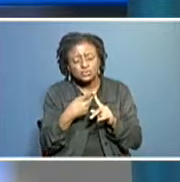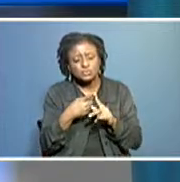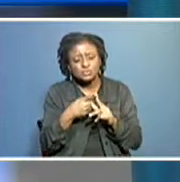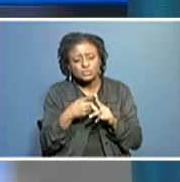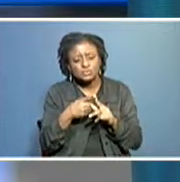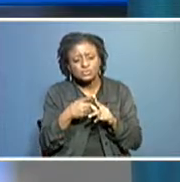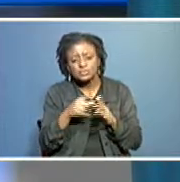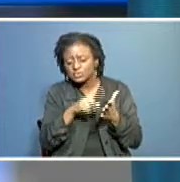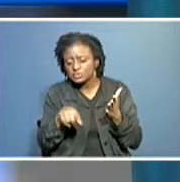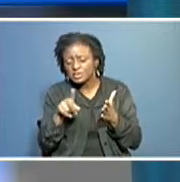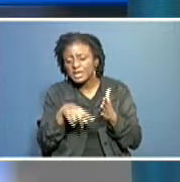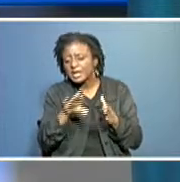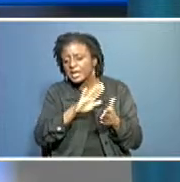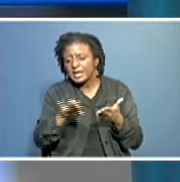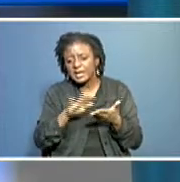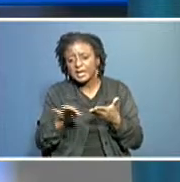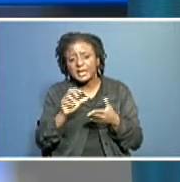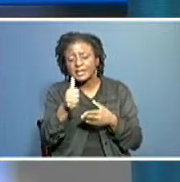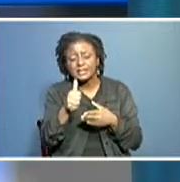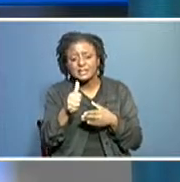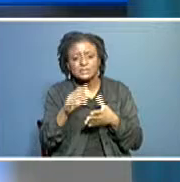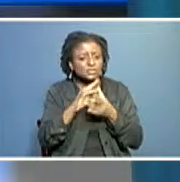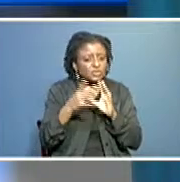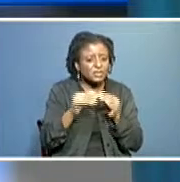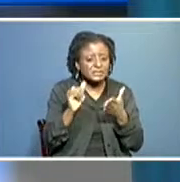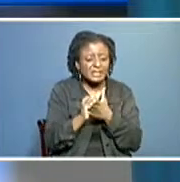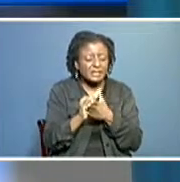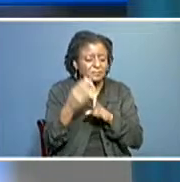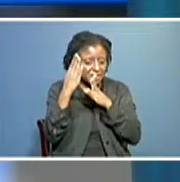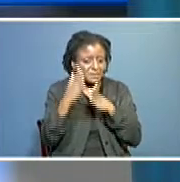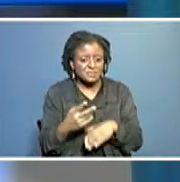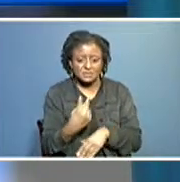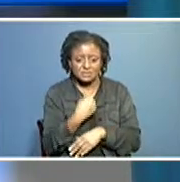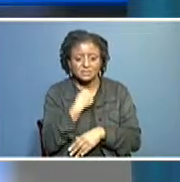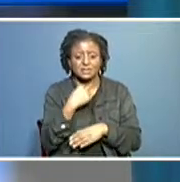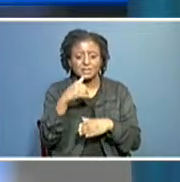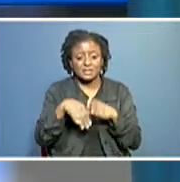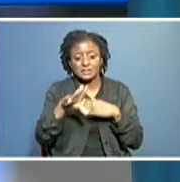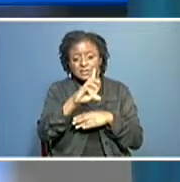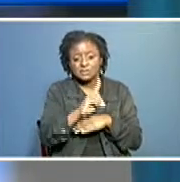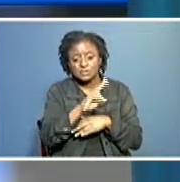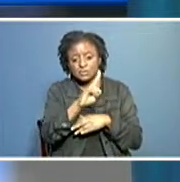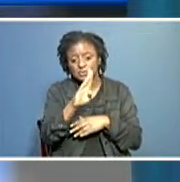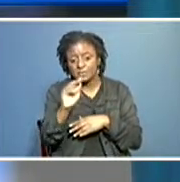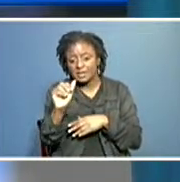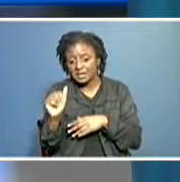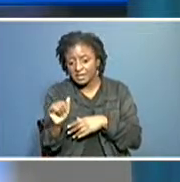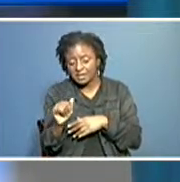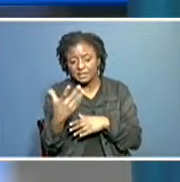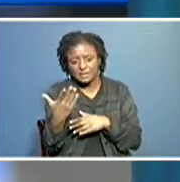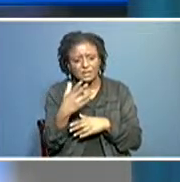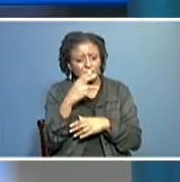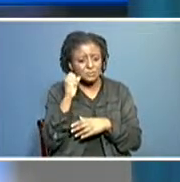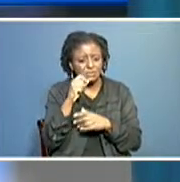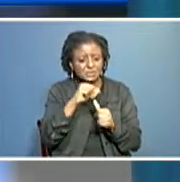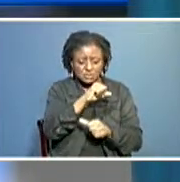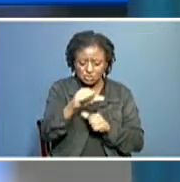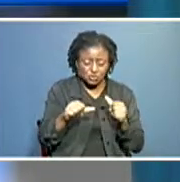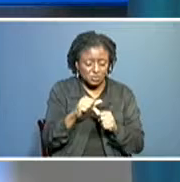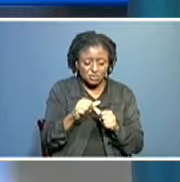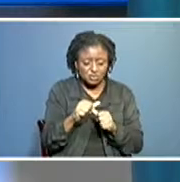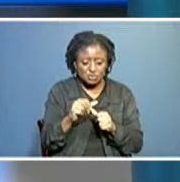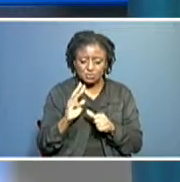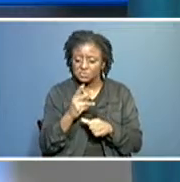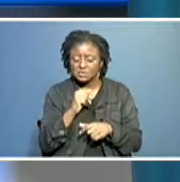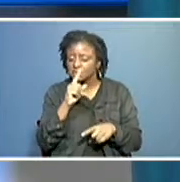view that that Bahamians are left stranded in Dubai. There was a situation beyond our control where